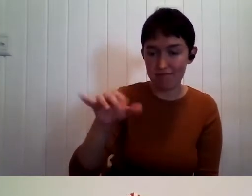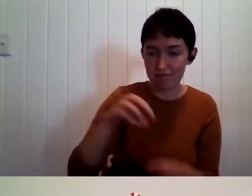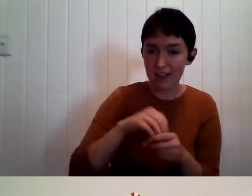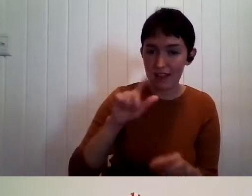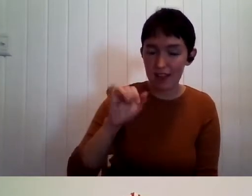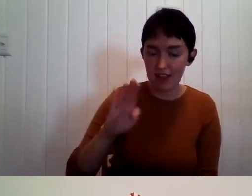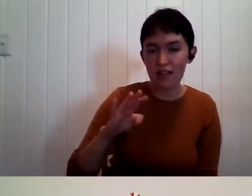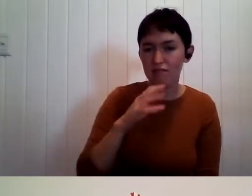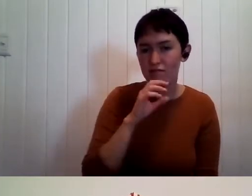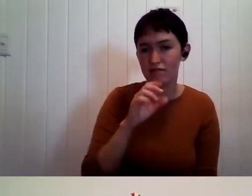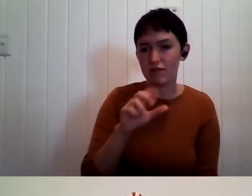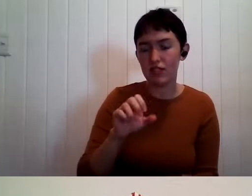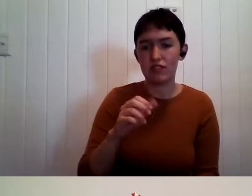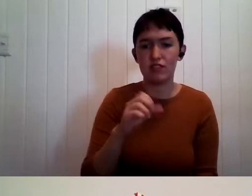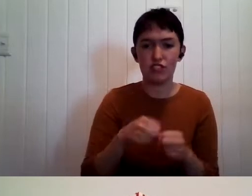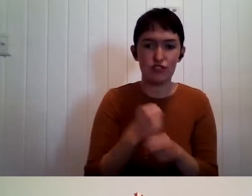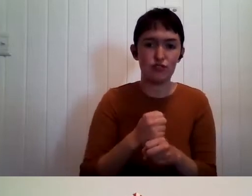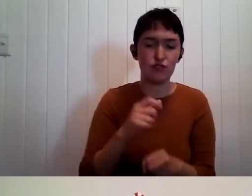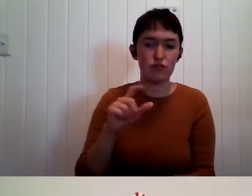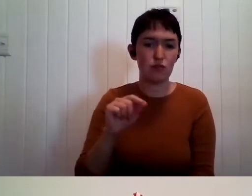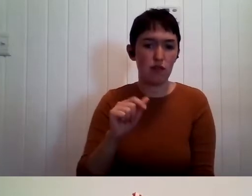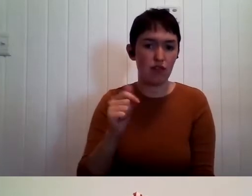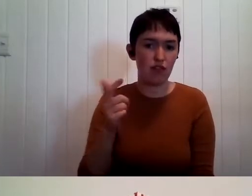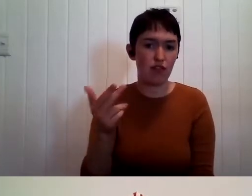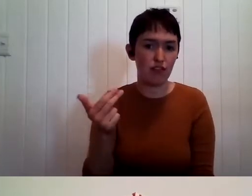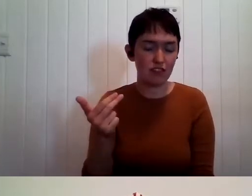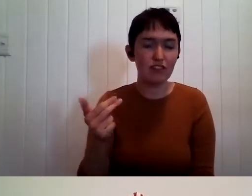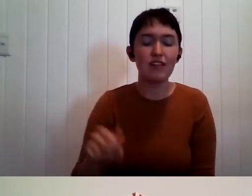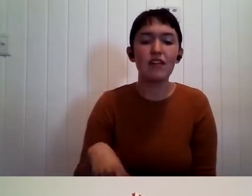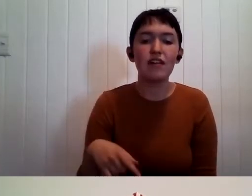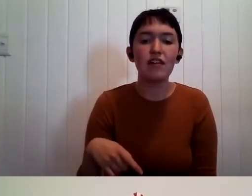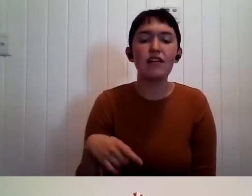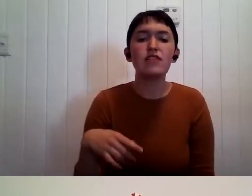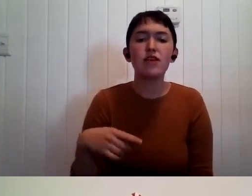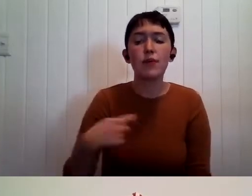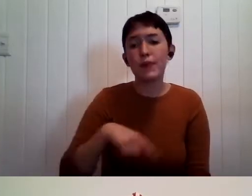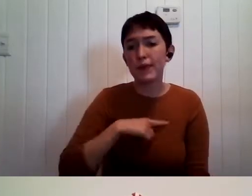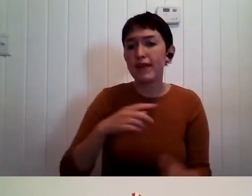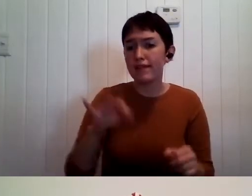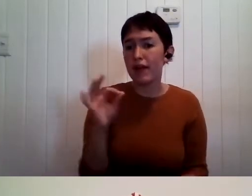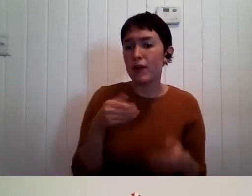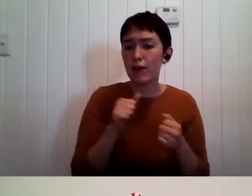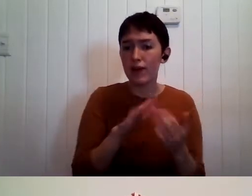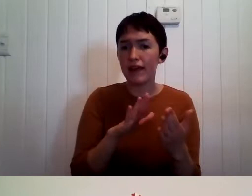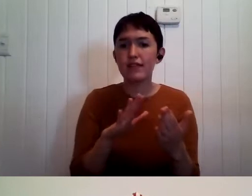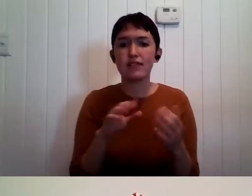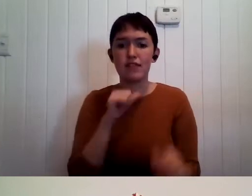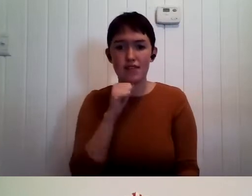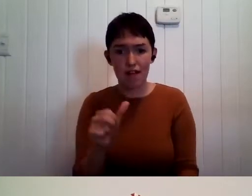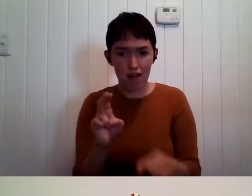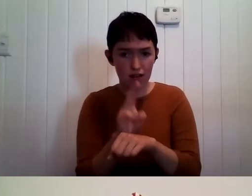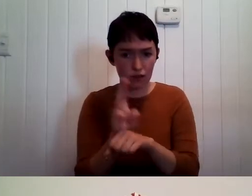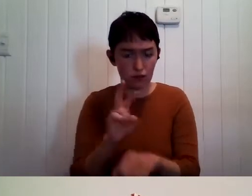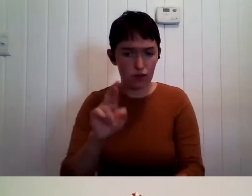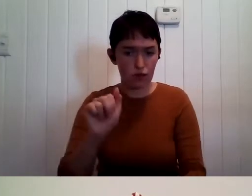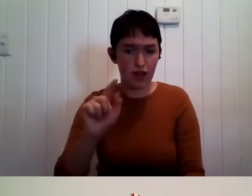it's essential. But we've found ways of not using radioactivity because there's a whole room that's like the hot room, like the room